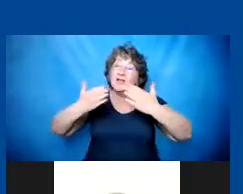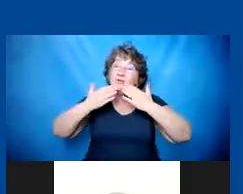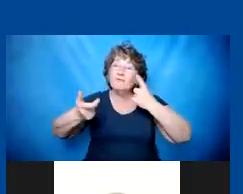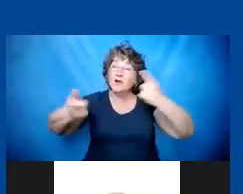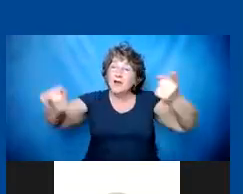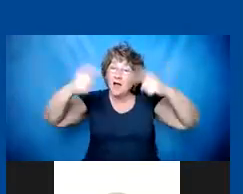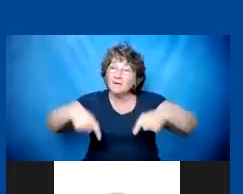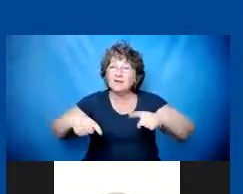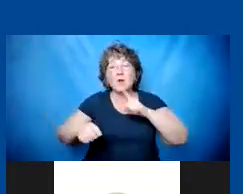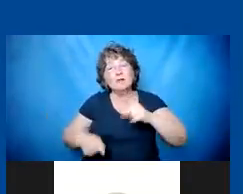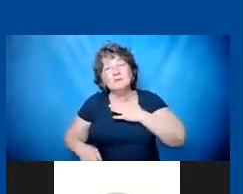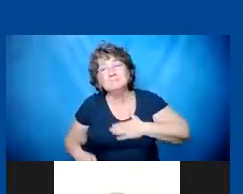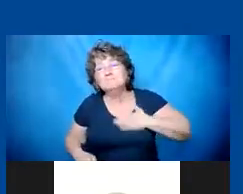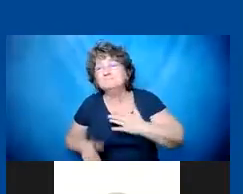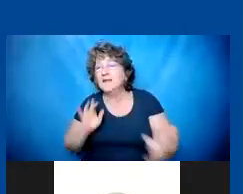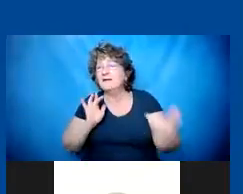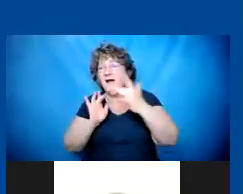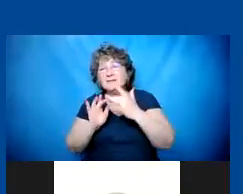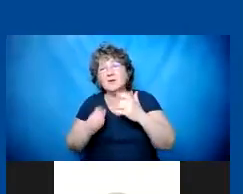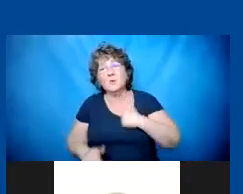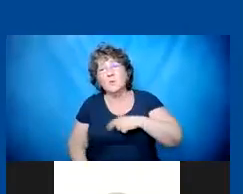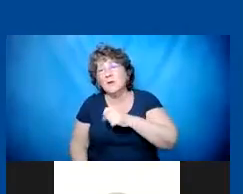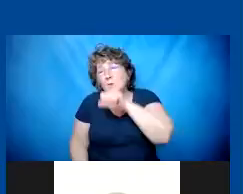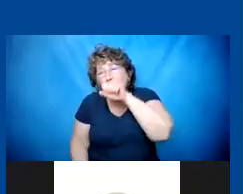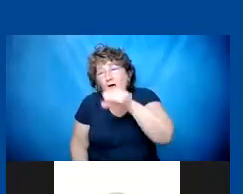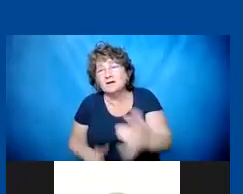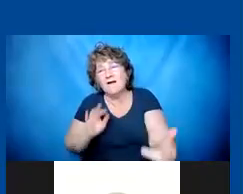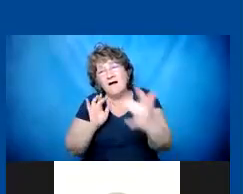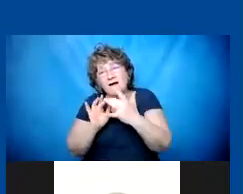We love hearing from you. You can email us at